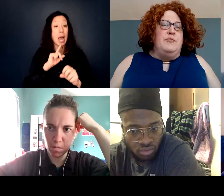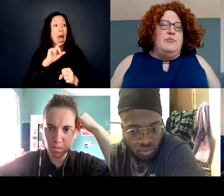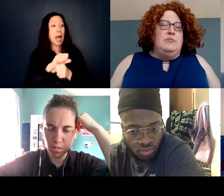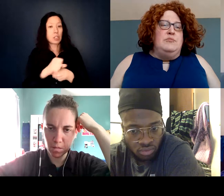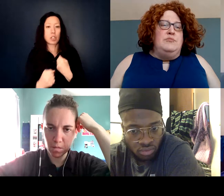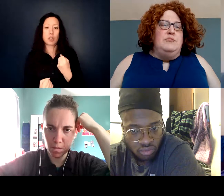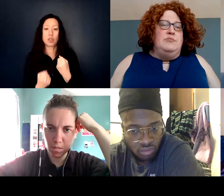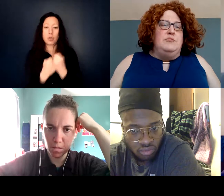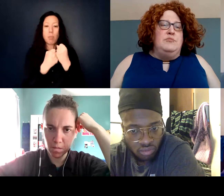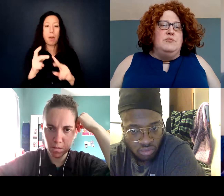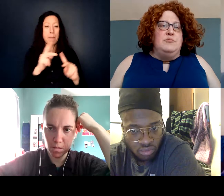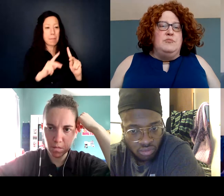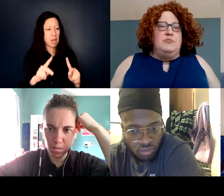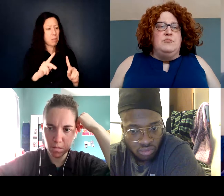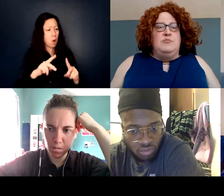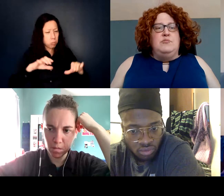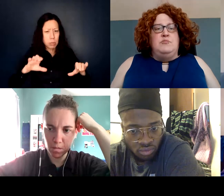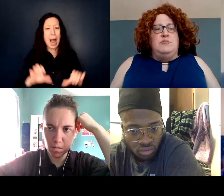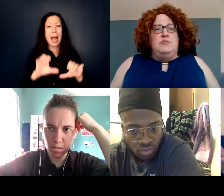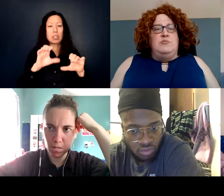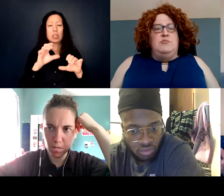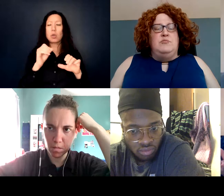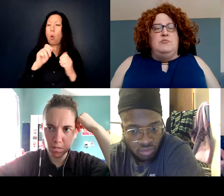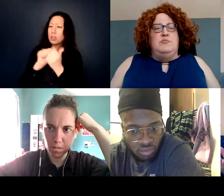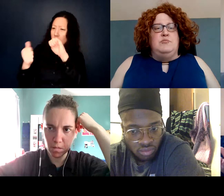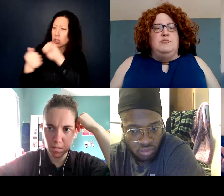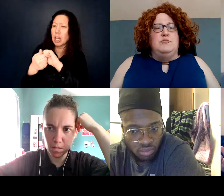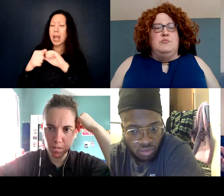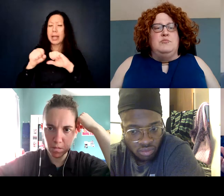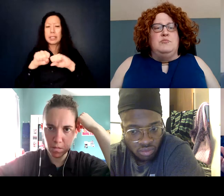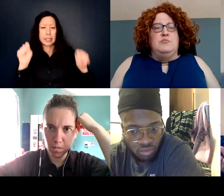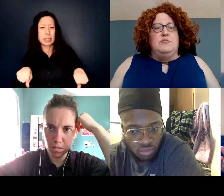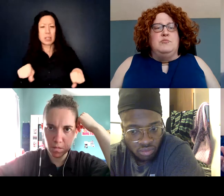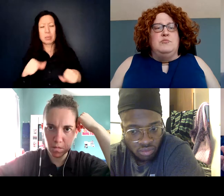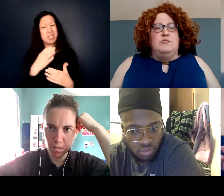or systems change or some sort of shift, then